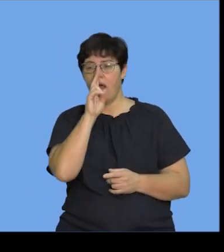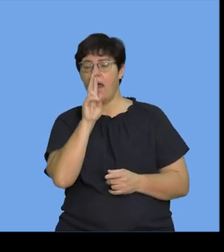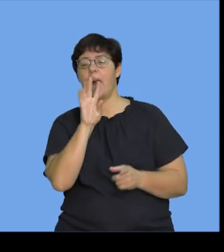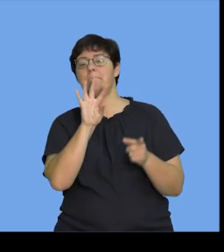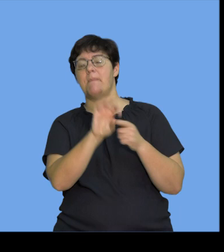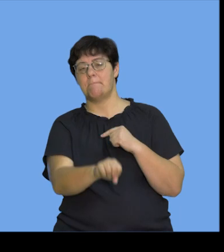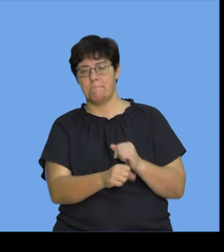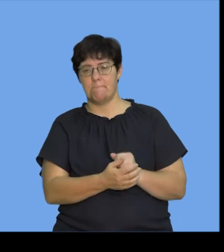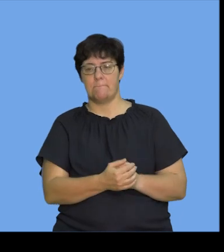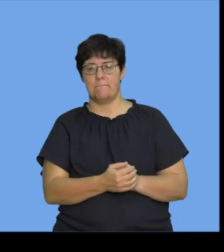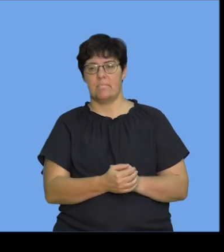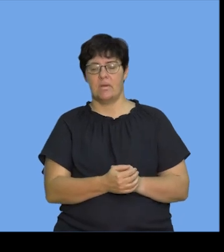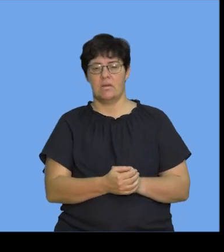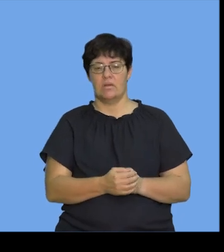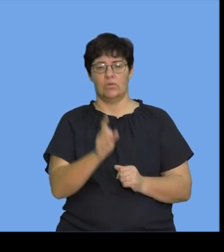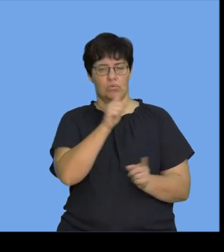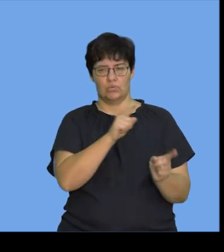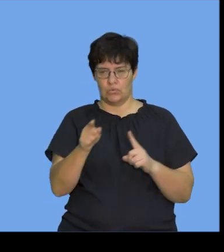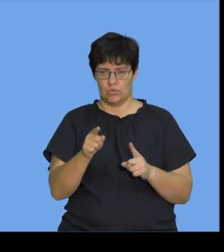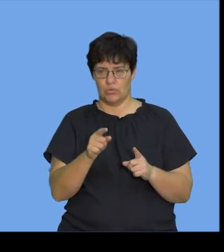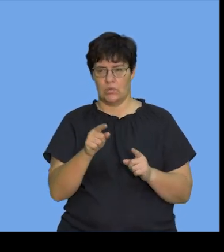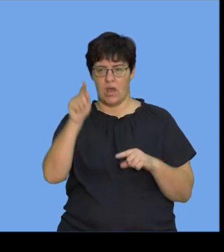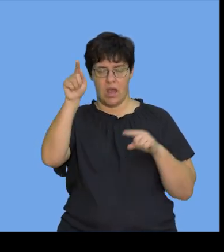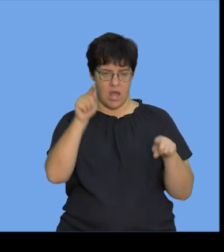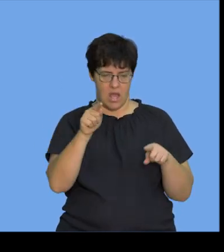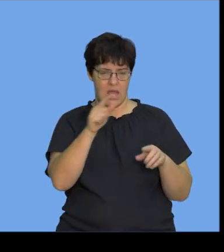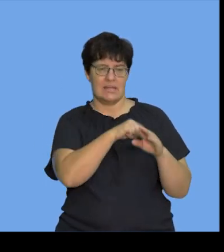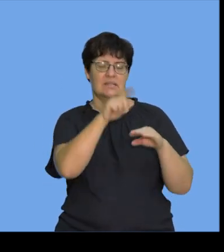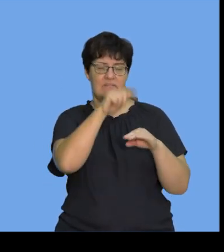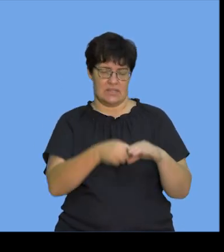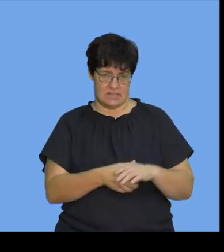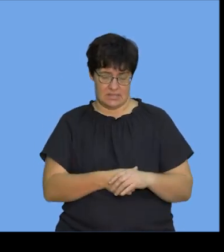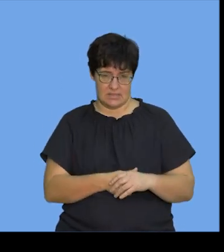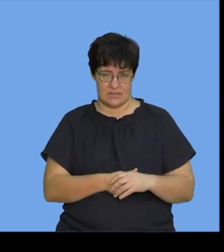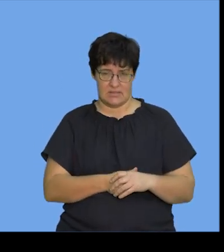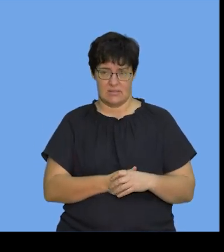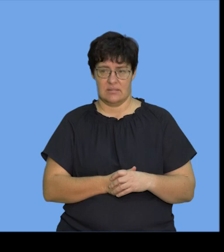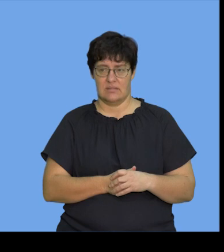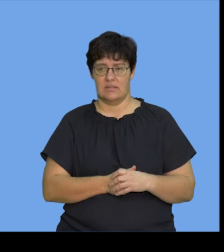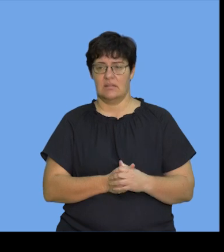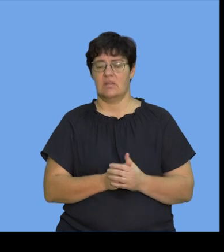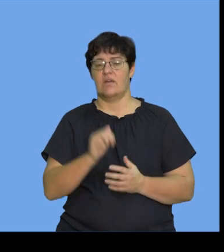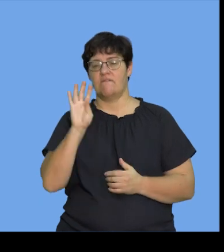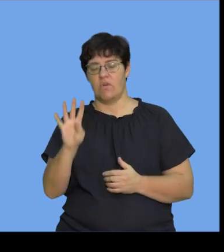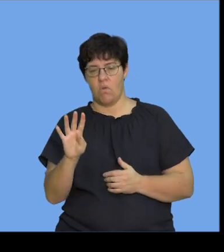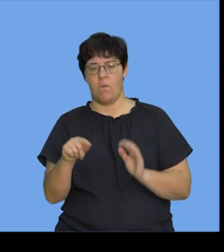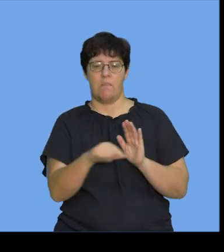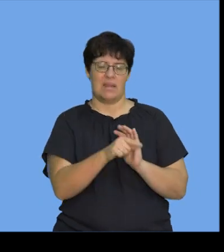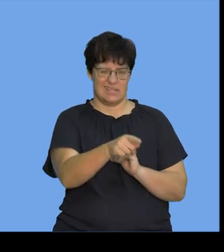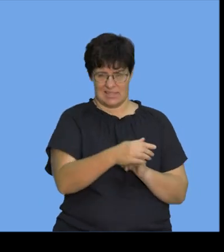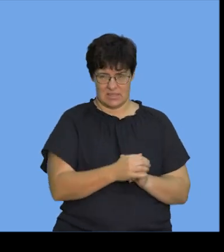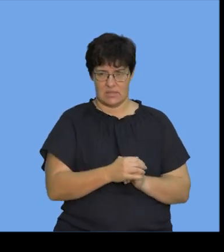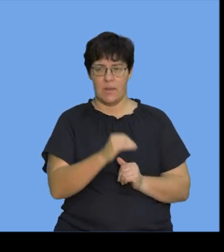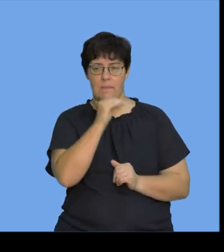the 2 and the 2 will divide when you're trying to find what the R is, and then the 4 will minus that. So it means